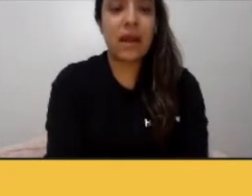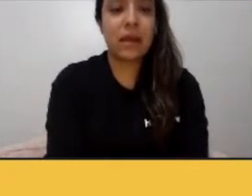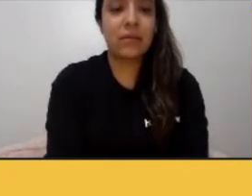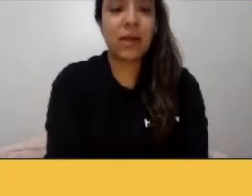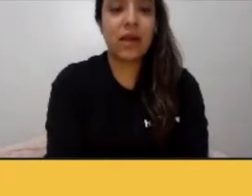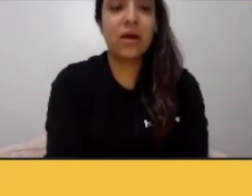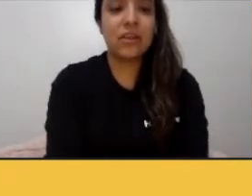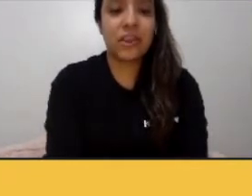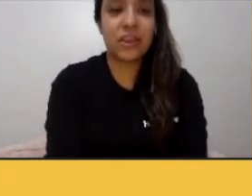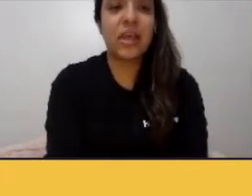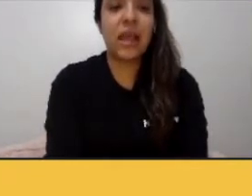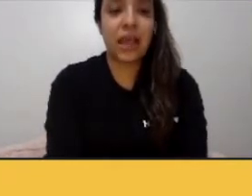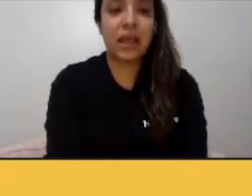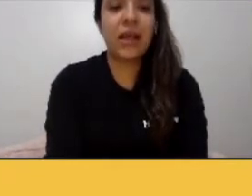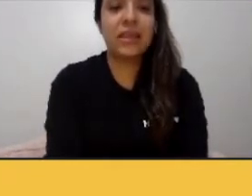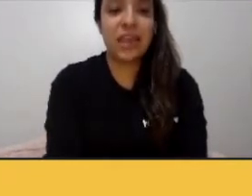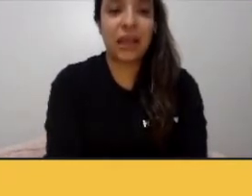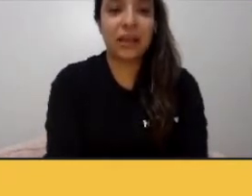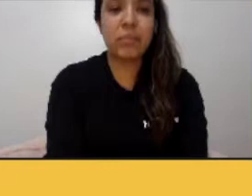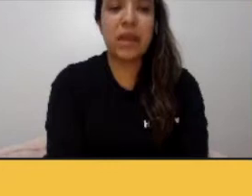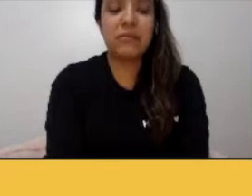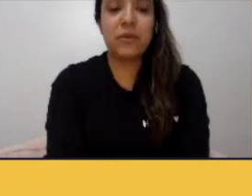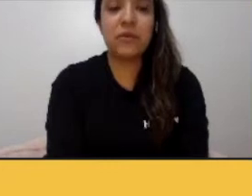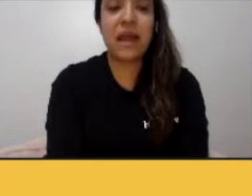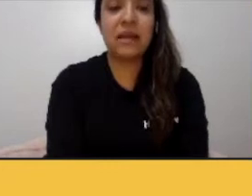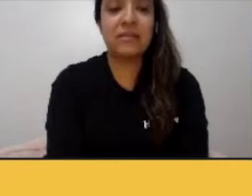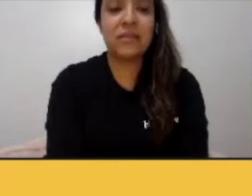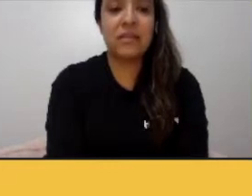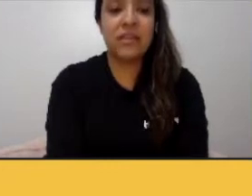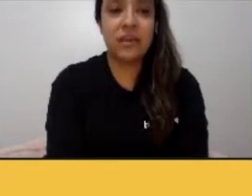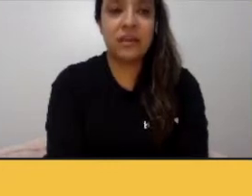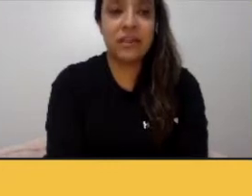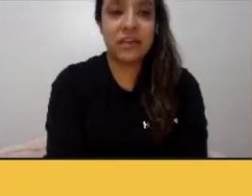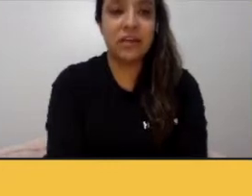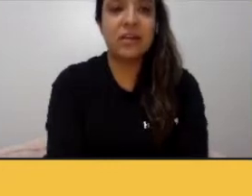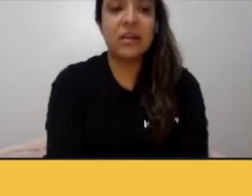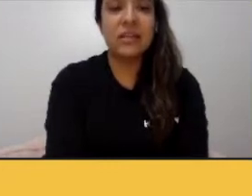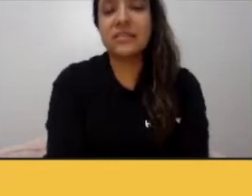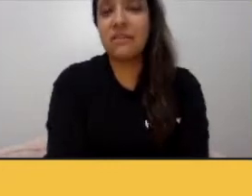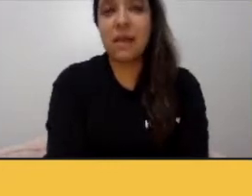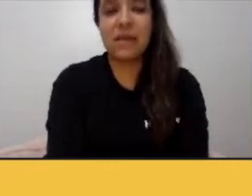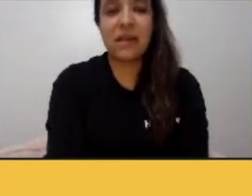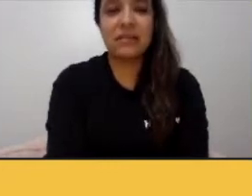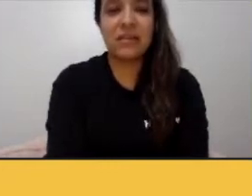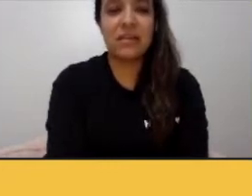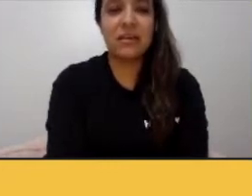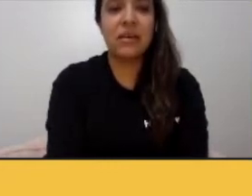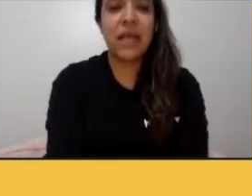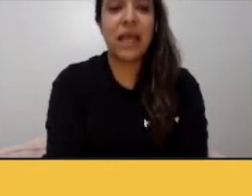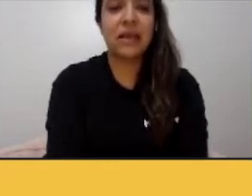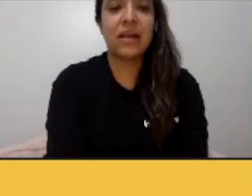Tap it out. Get ready. Go. Ank. Think. If you said the. Let's see if that makes sense.